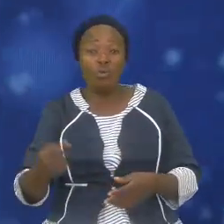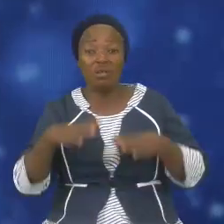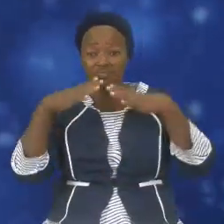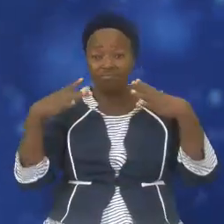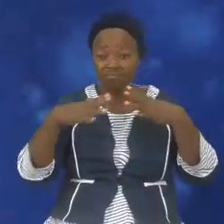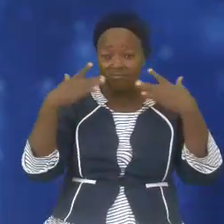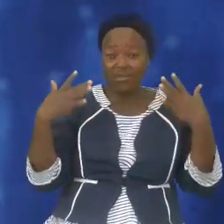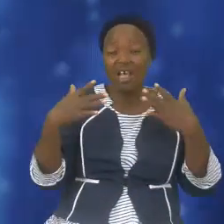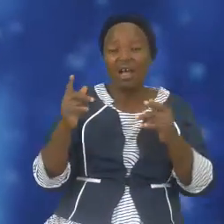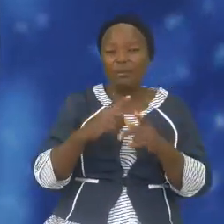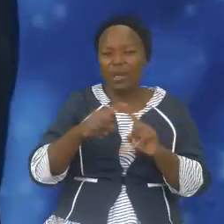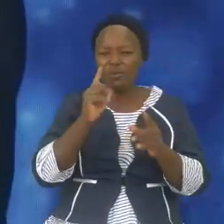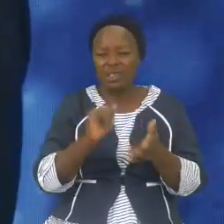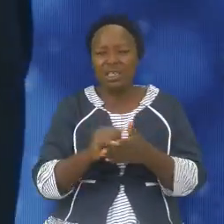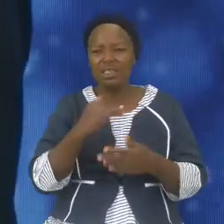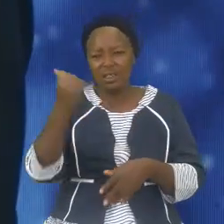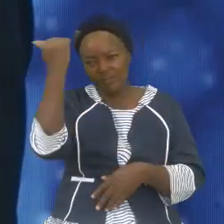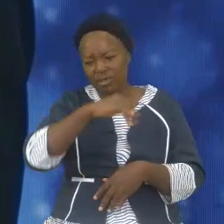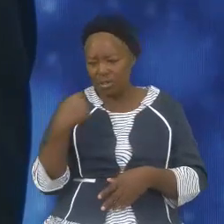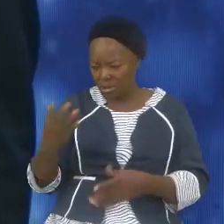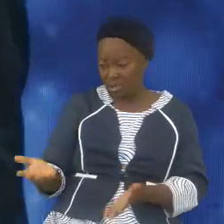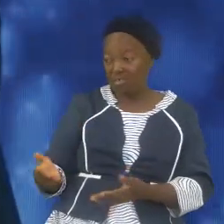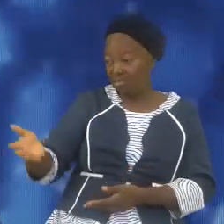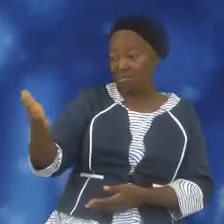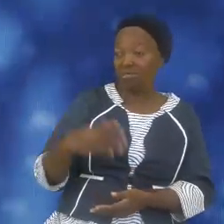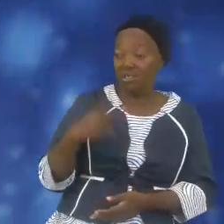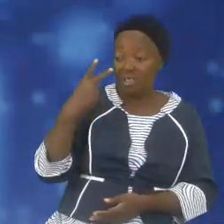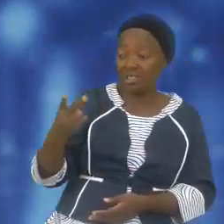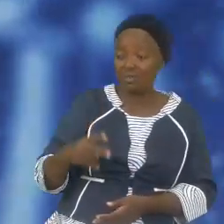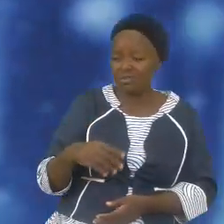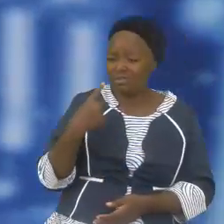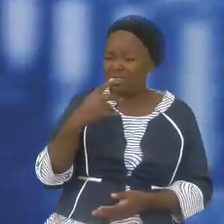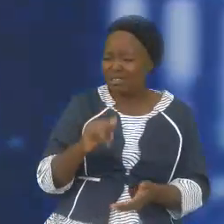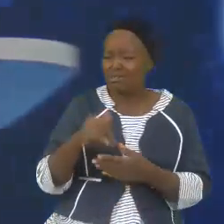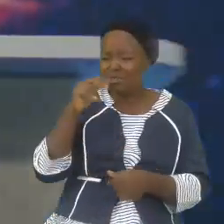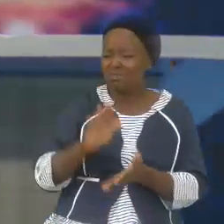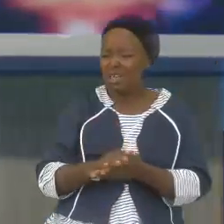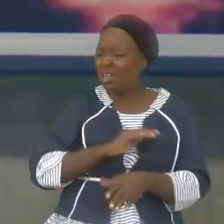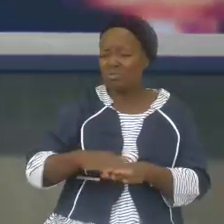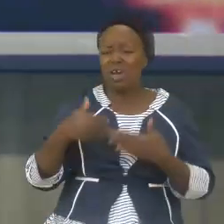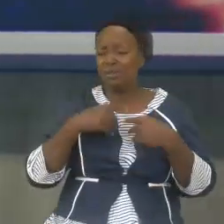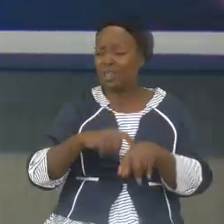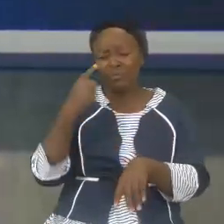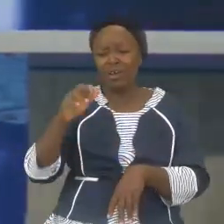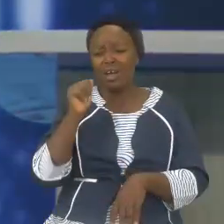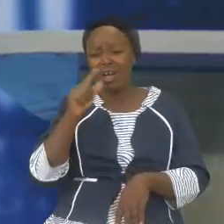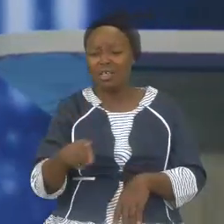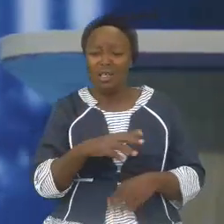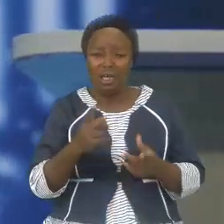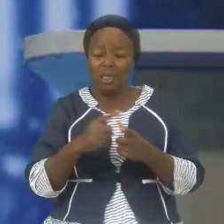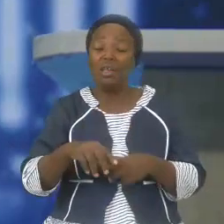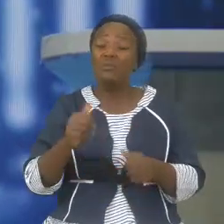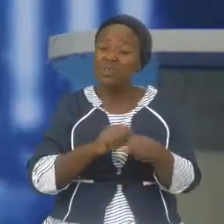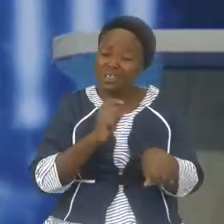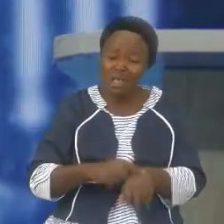care, he thinks he's a tenant at home and will not even give her attention. Their families break up. They're